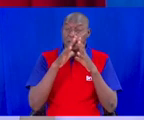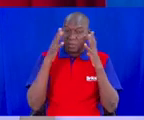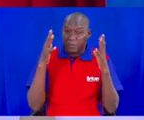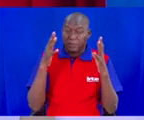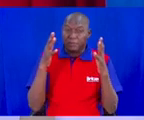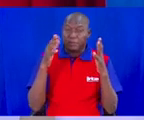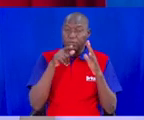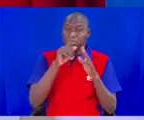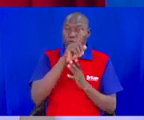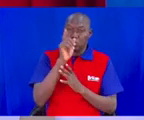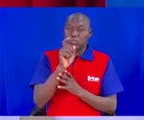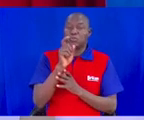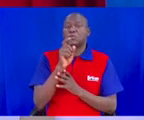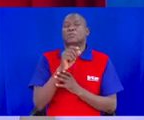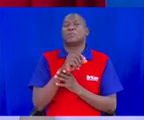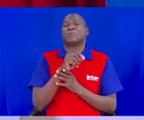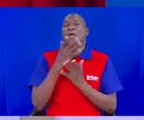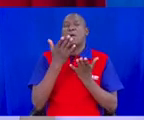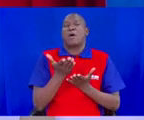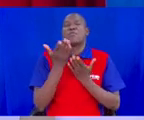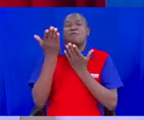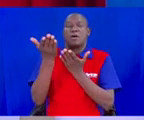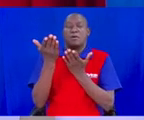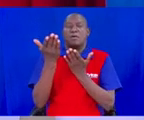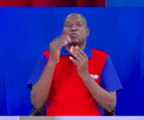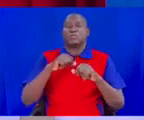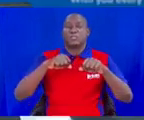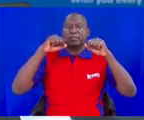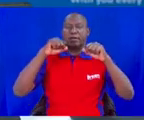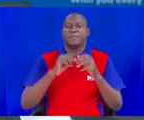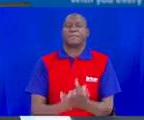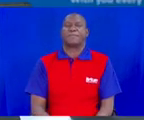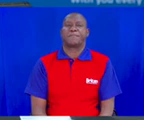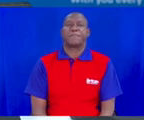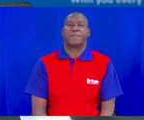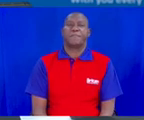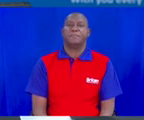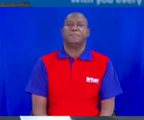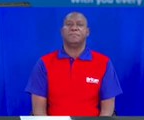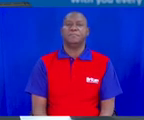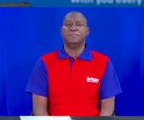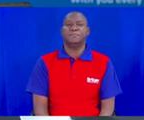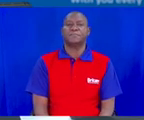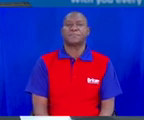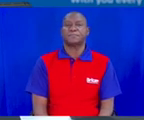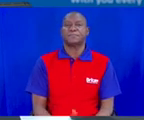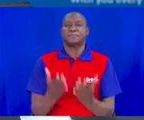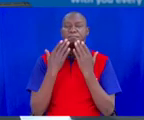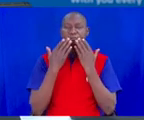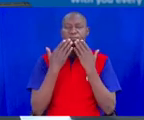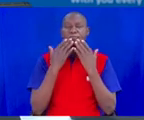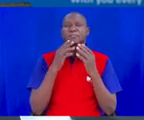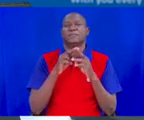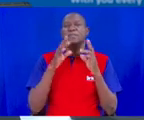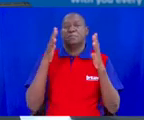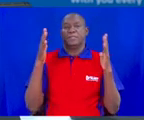that question, Ms. Somboi. I now hand over this to the chair. Thank you very much, Mr.